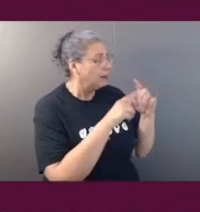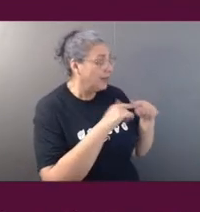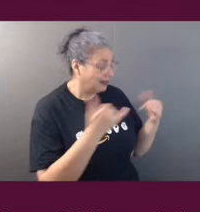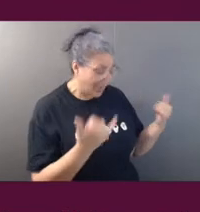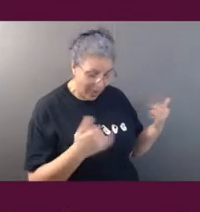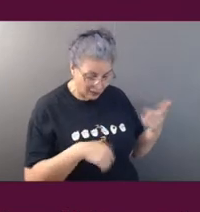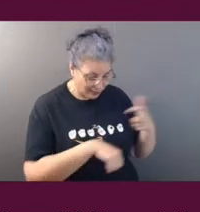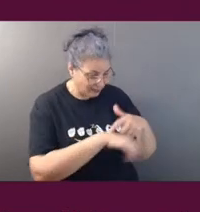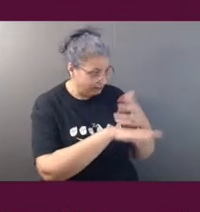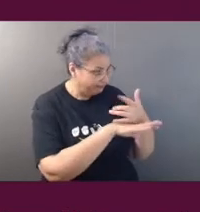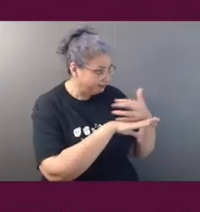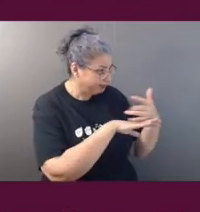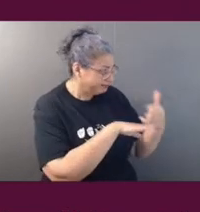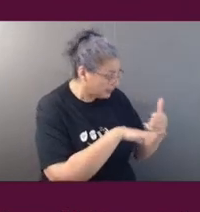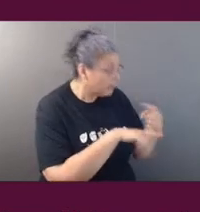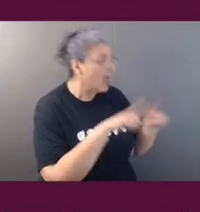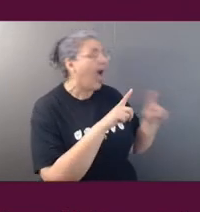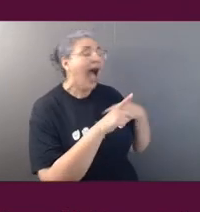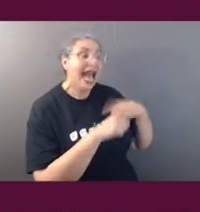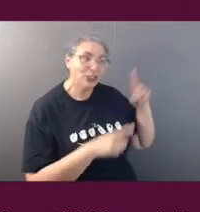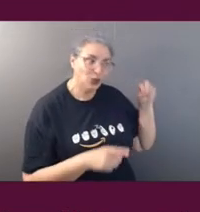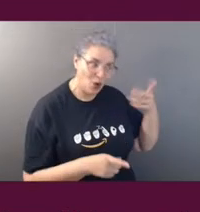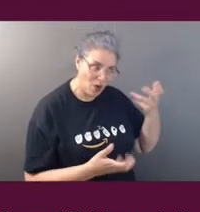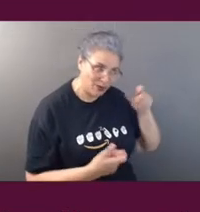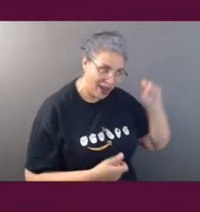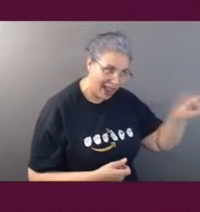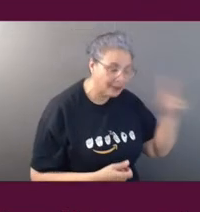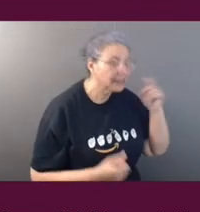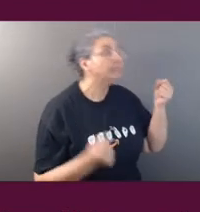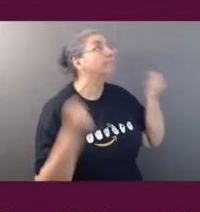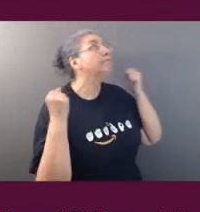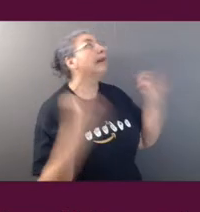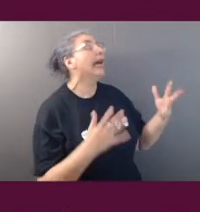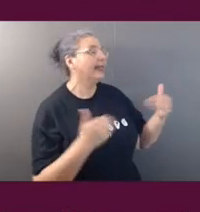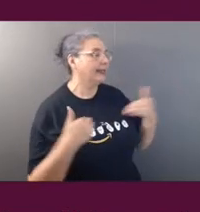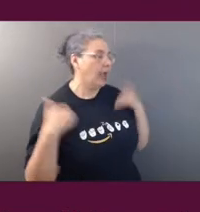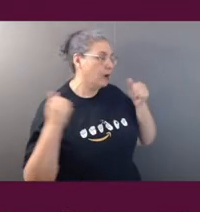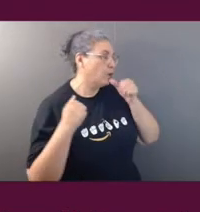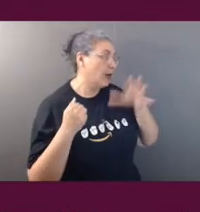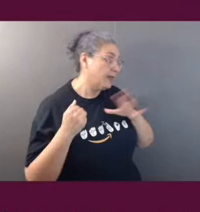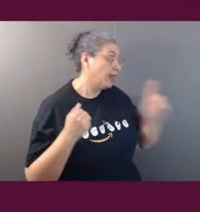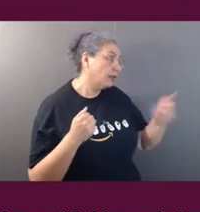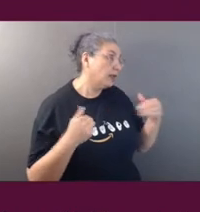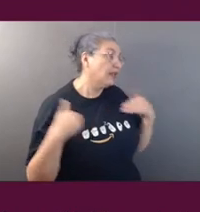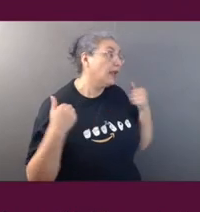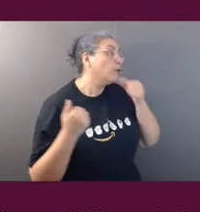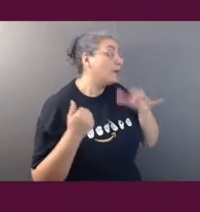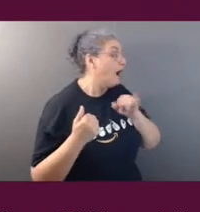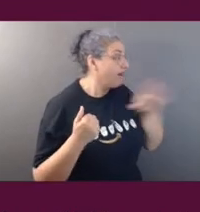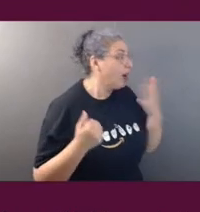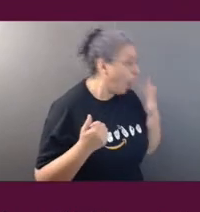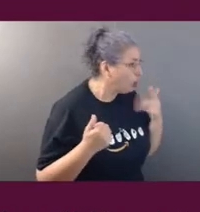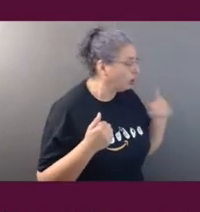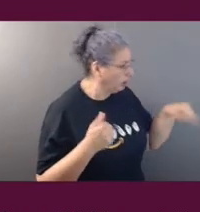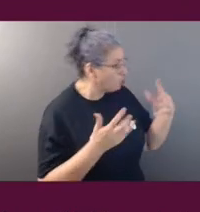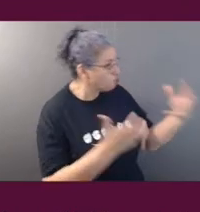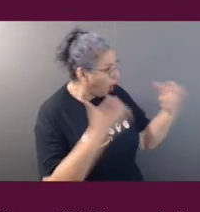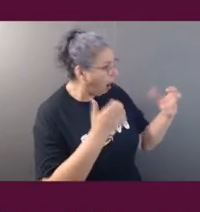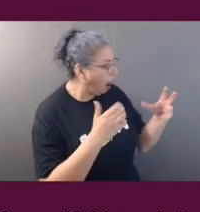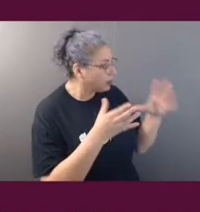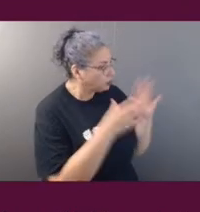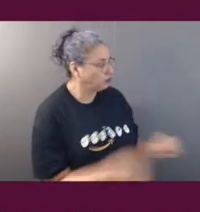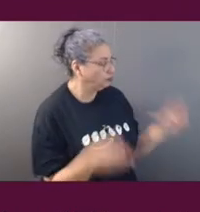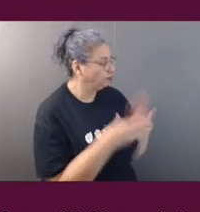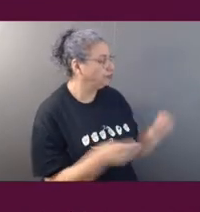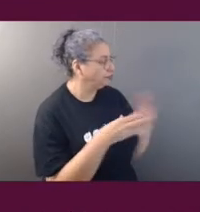unfortunately, we are wrapping, but I do want to ask you, because so many young women, and especially young women of color, want to